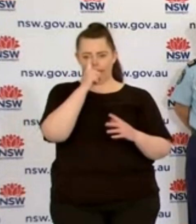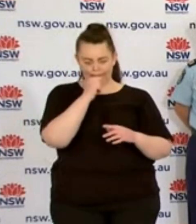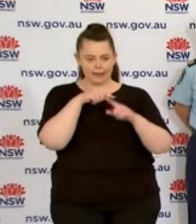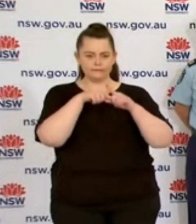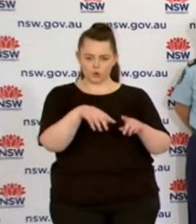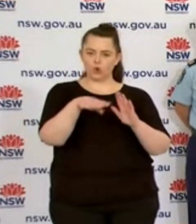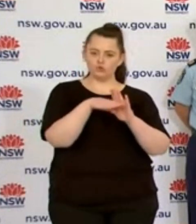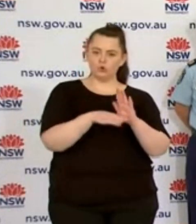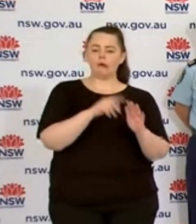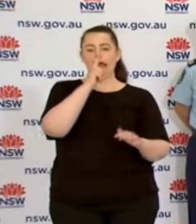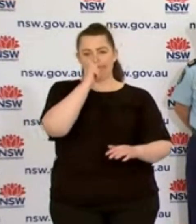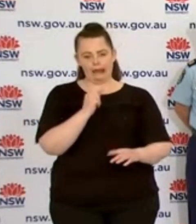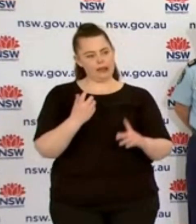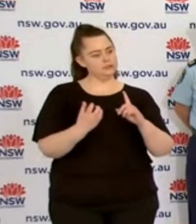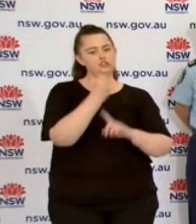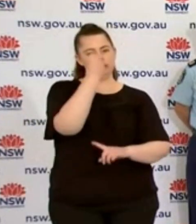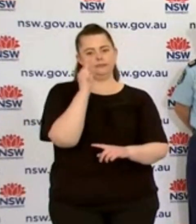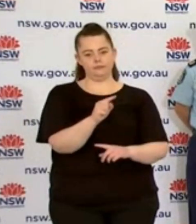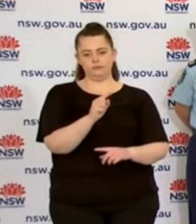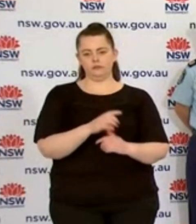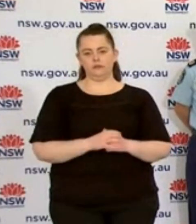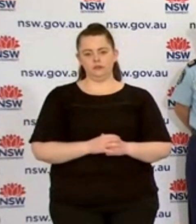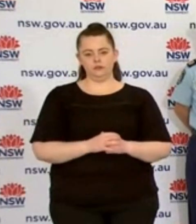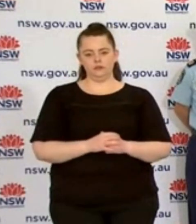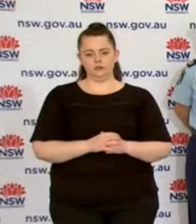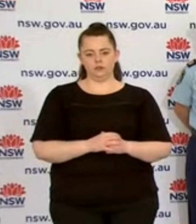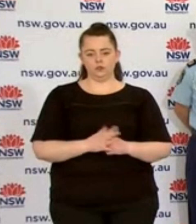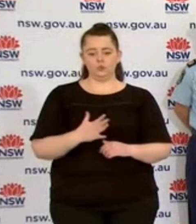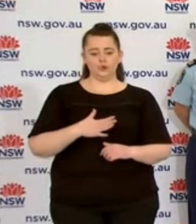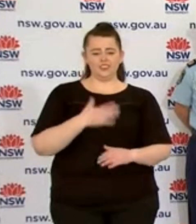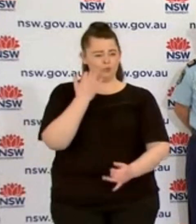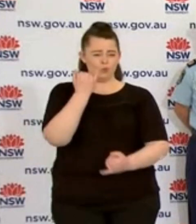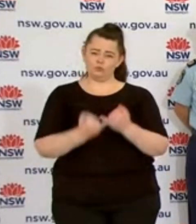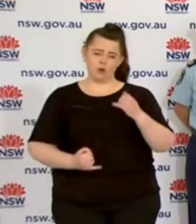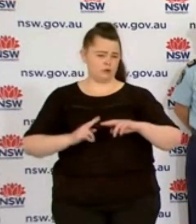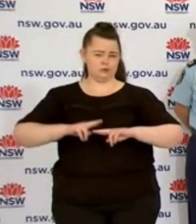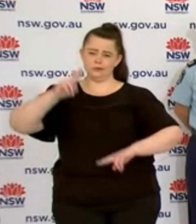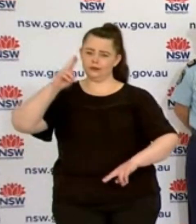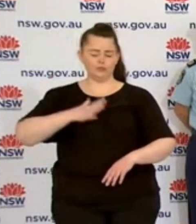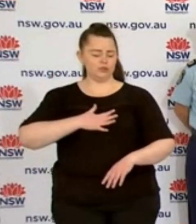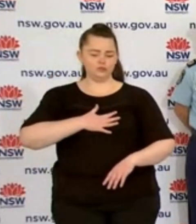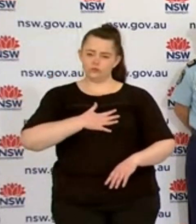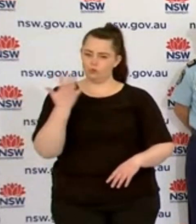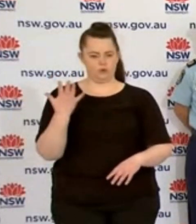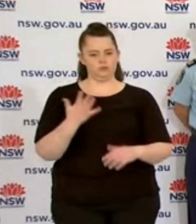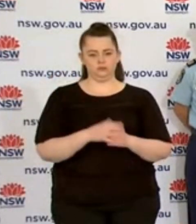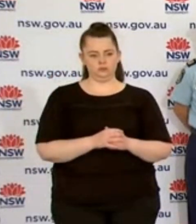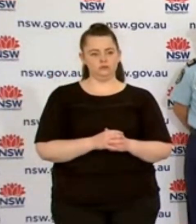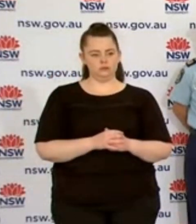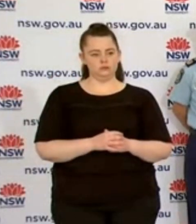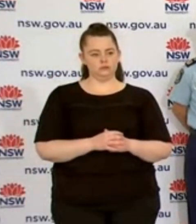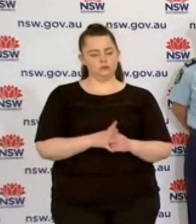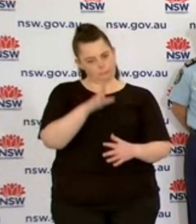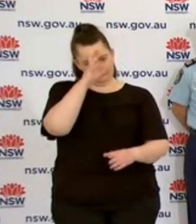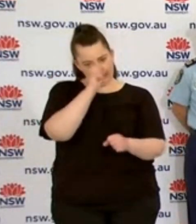thing, not to afford us setbacks, not to cause all of us grief. And I have faith that people will